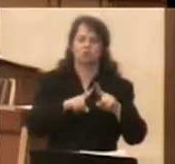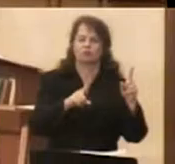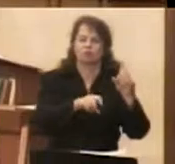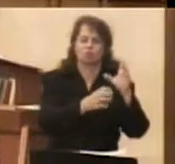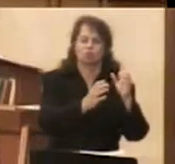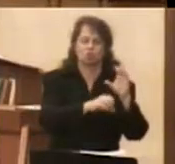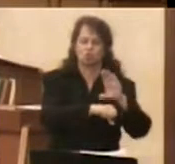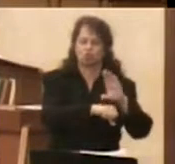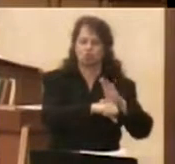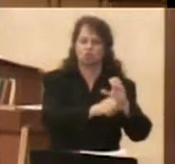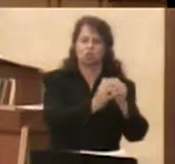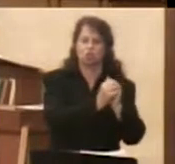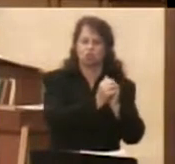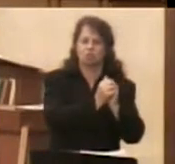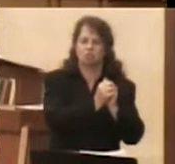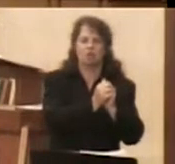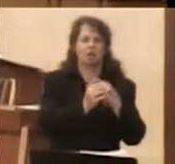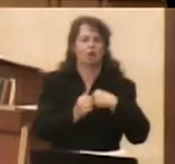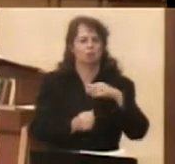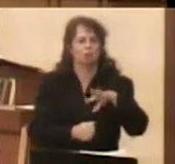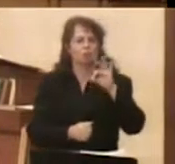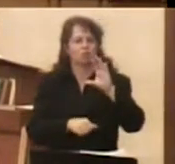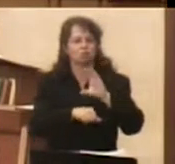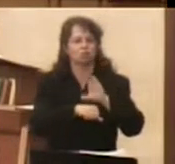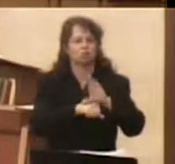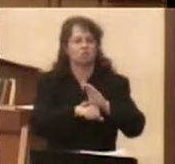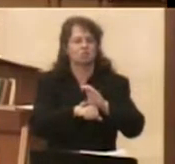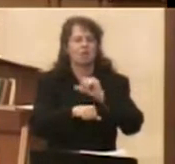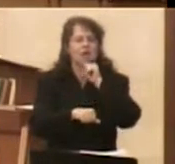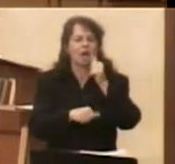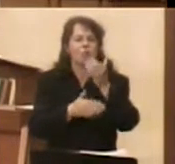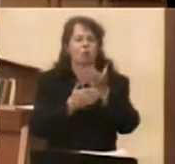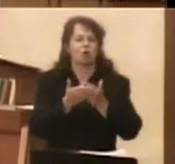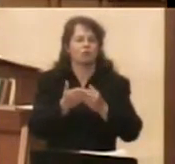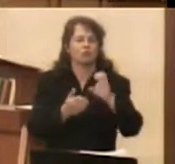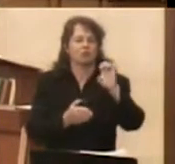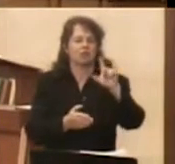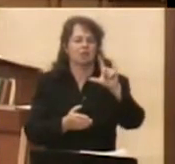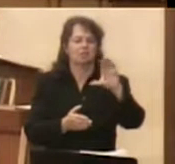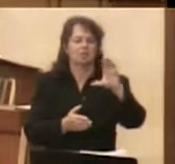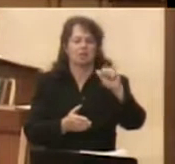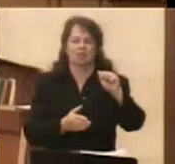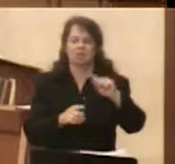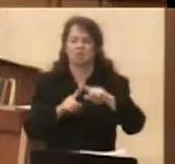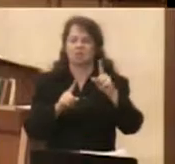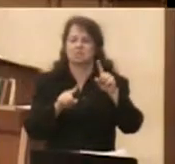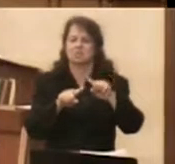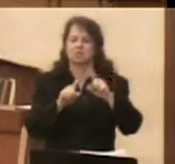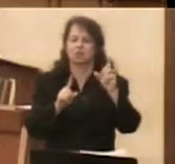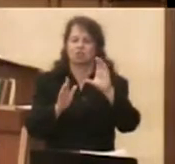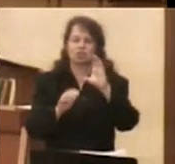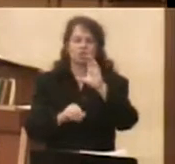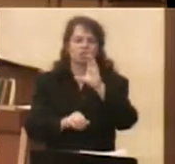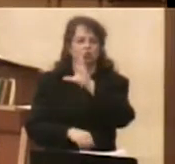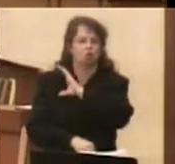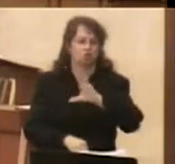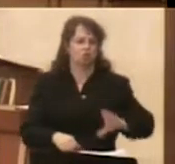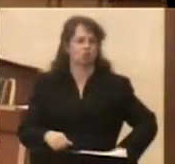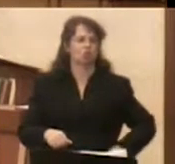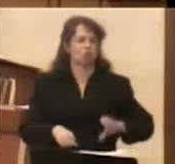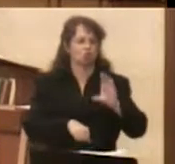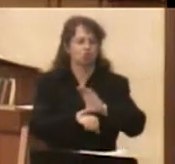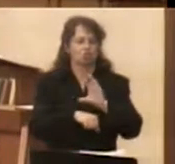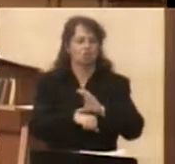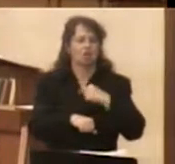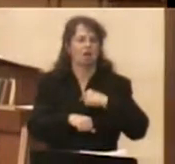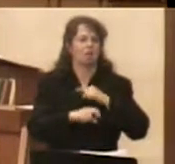I specifically tried to choose churches that were not a part of the ELCA, but other Christian congregations here in Rochester. And